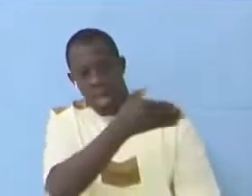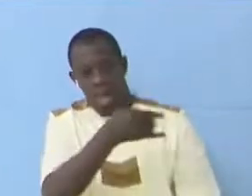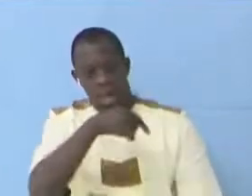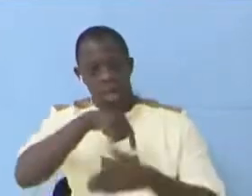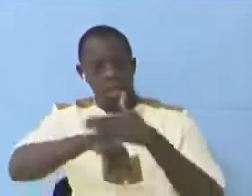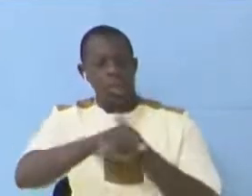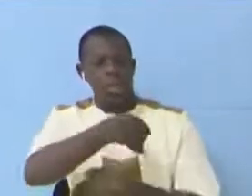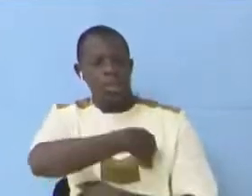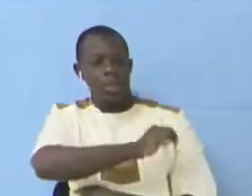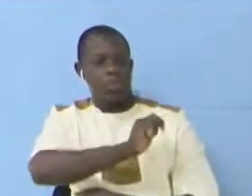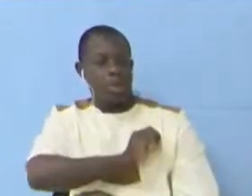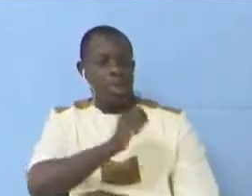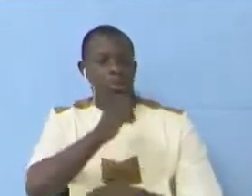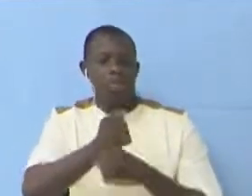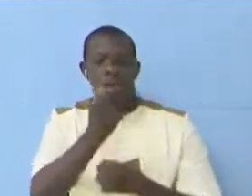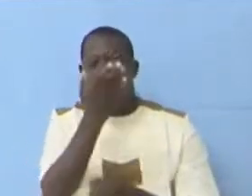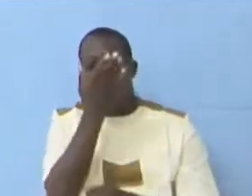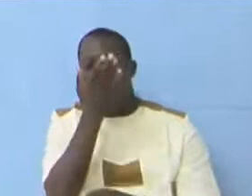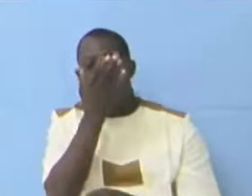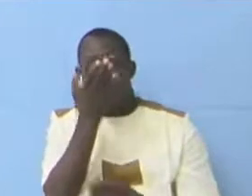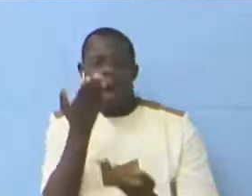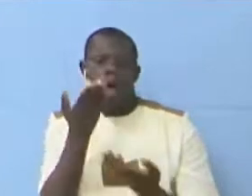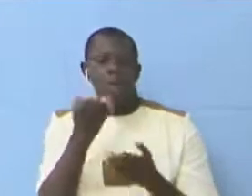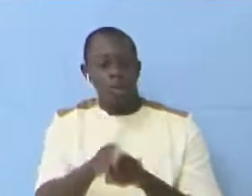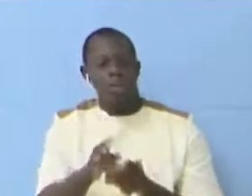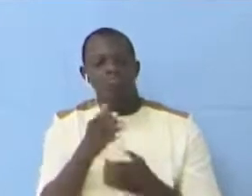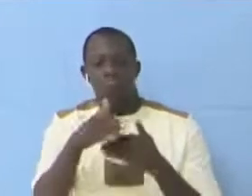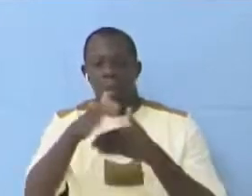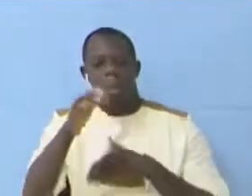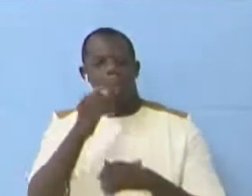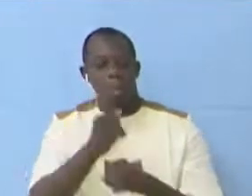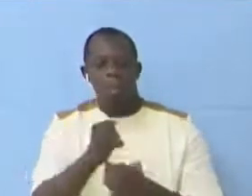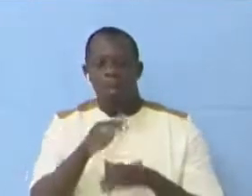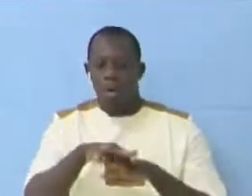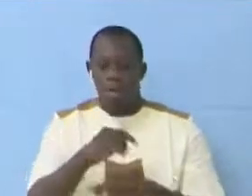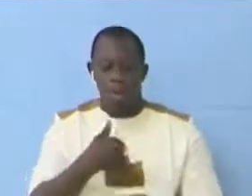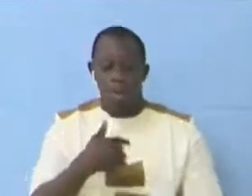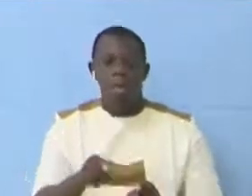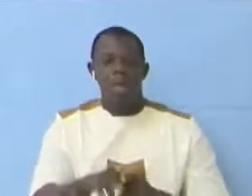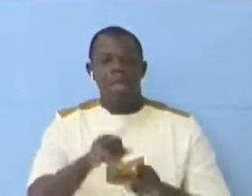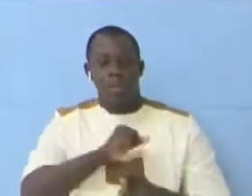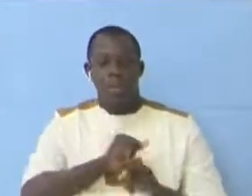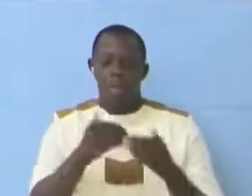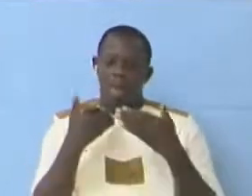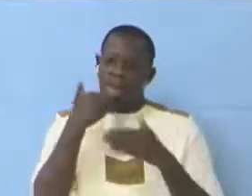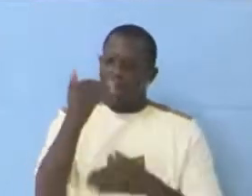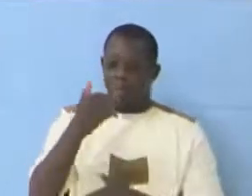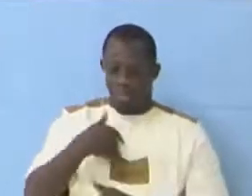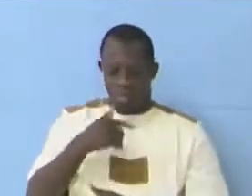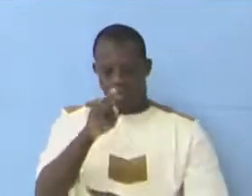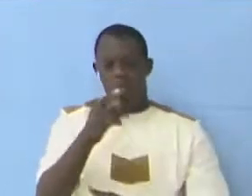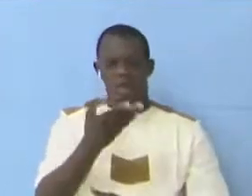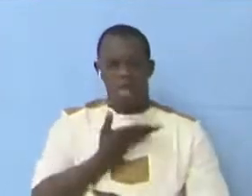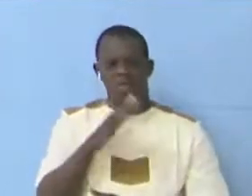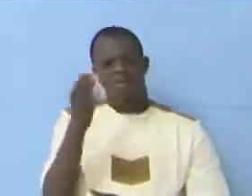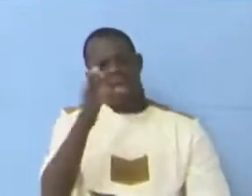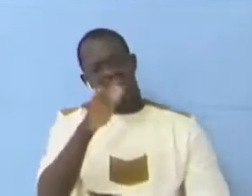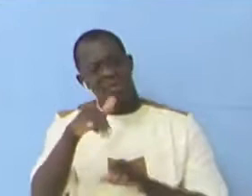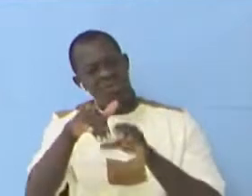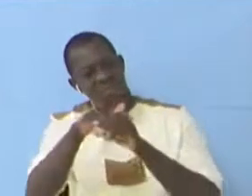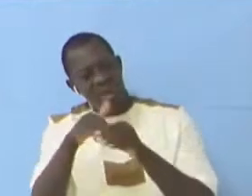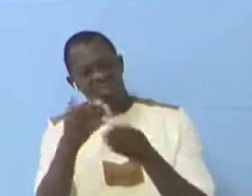bàyyi ma fa nag foofa dana nekk daal loo xam ne nii dana ma tayaloo. He asked me if I have any friend or